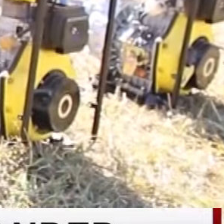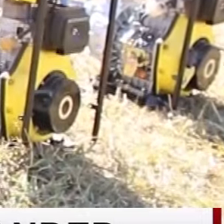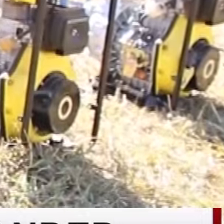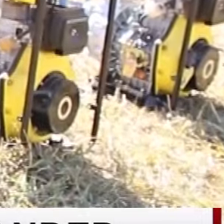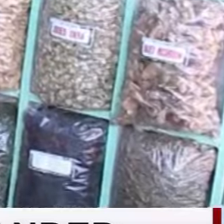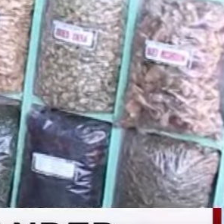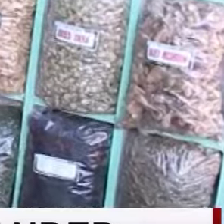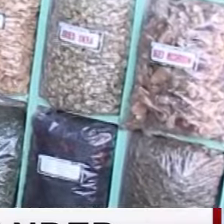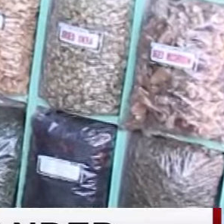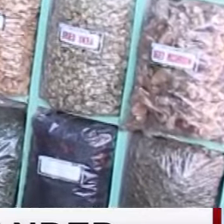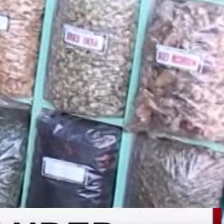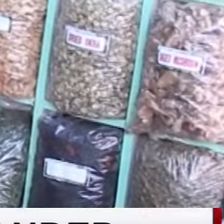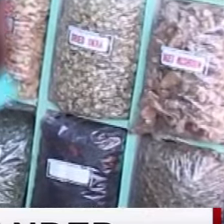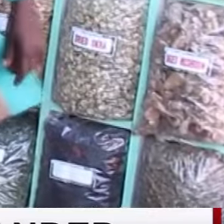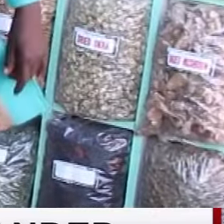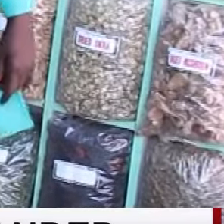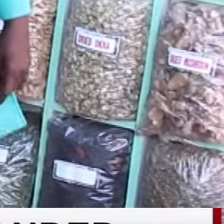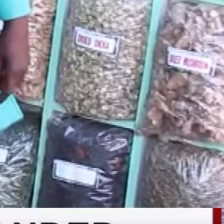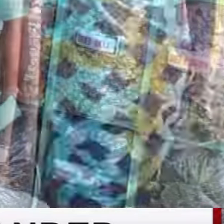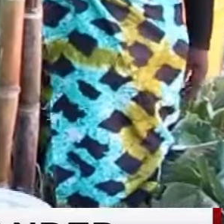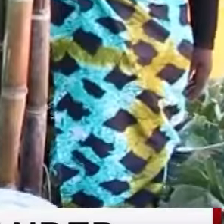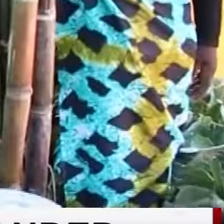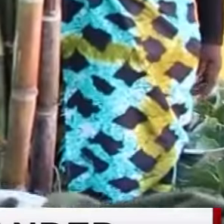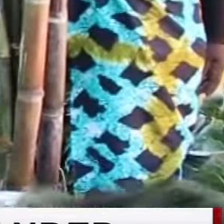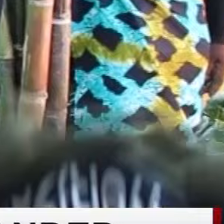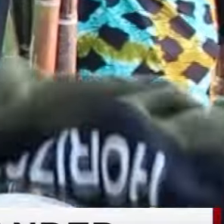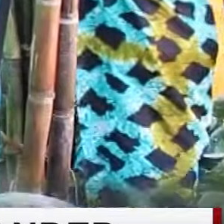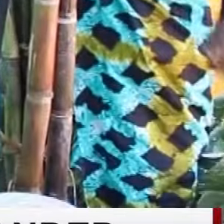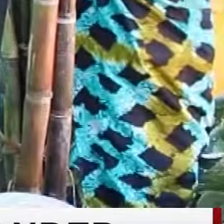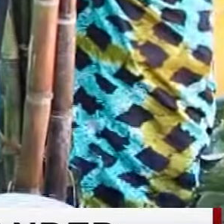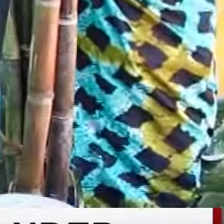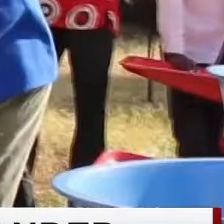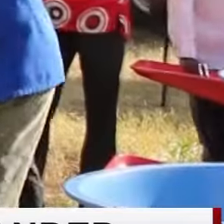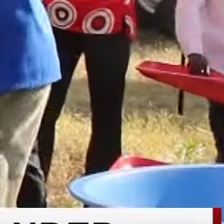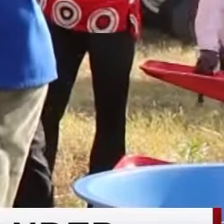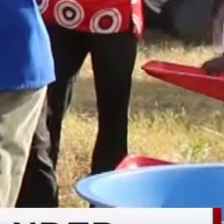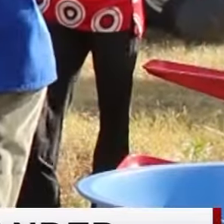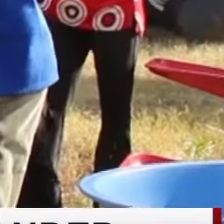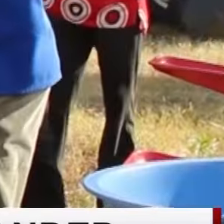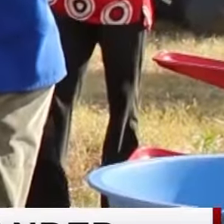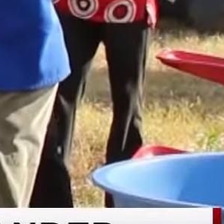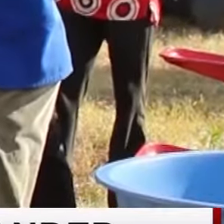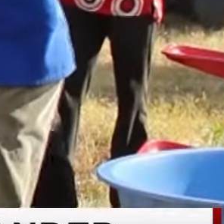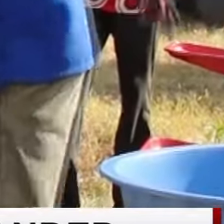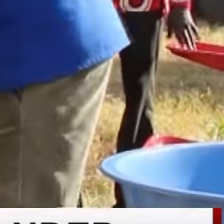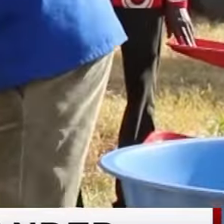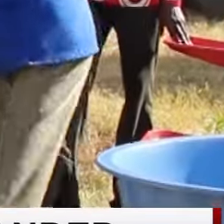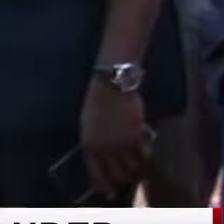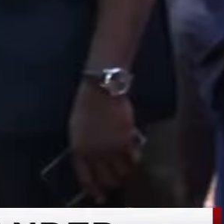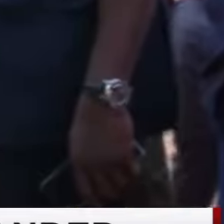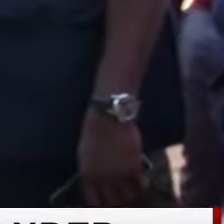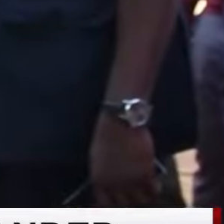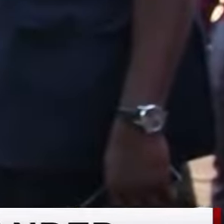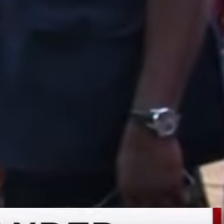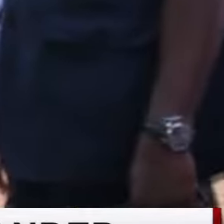equipment, various preserved vegetables and seed grains. Mumbwa Member of Parliament, Credo Nanjiwa, who